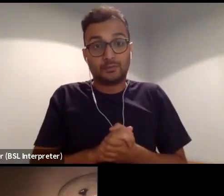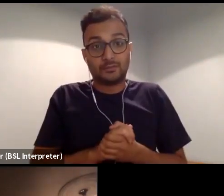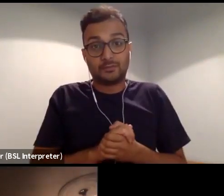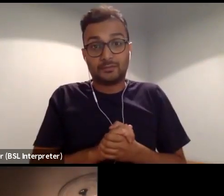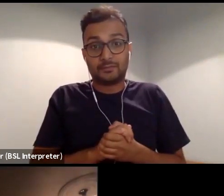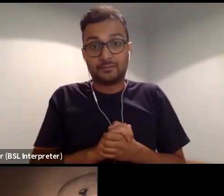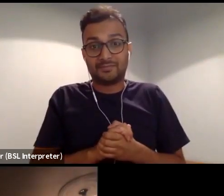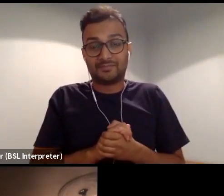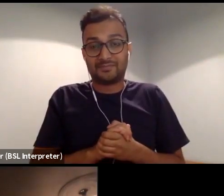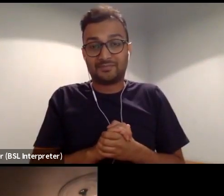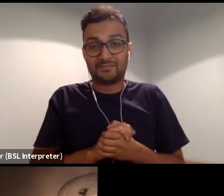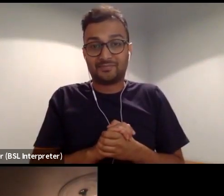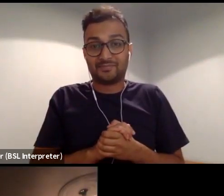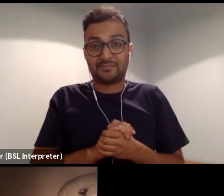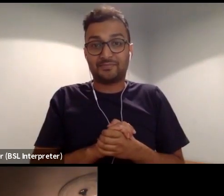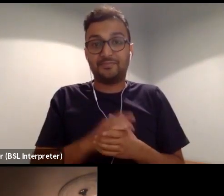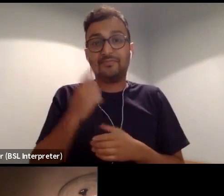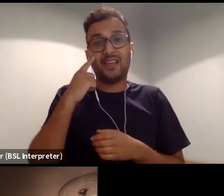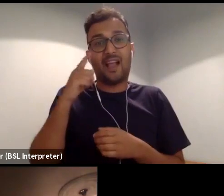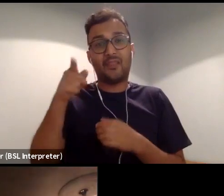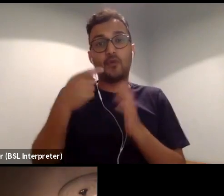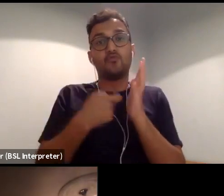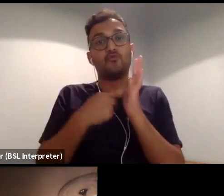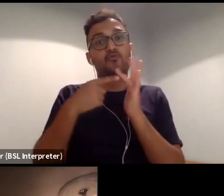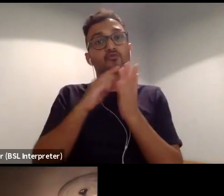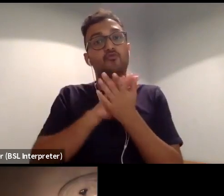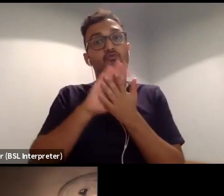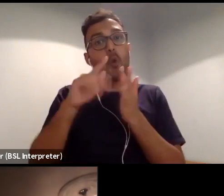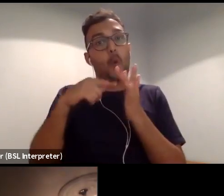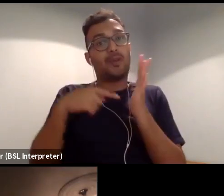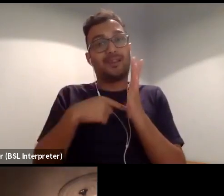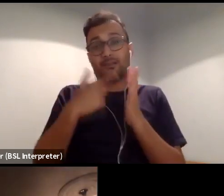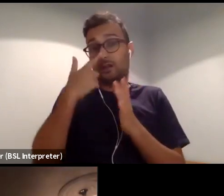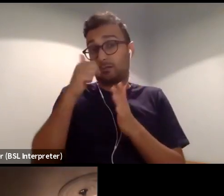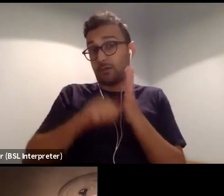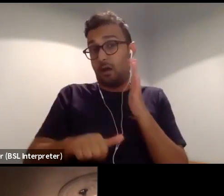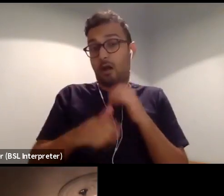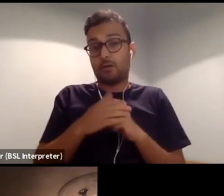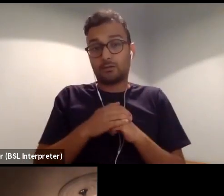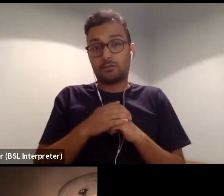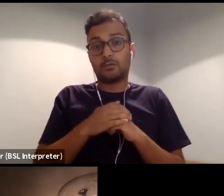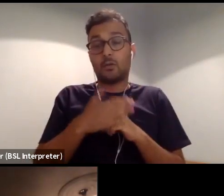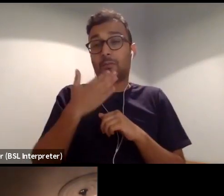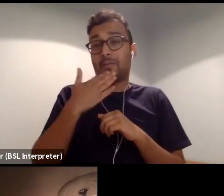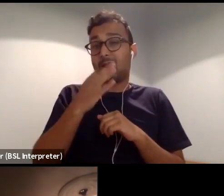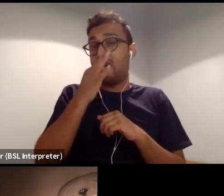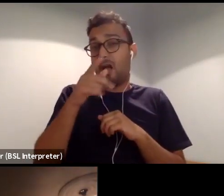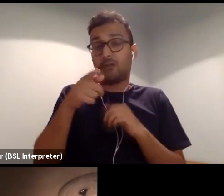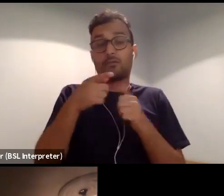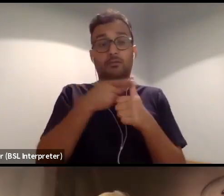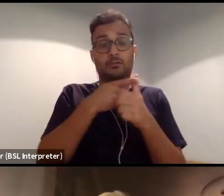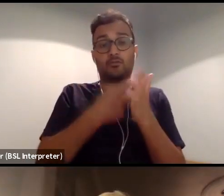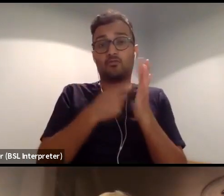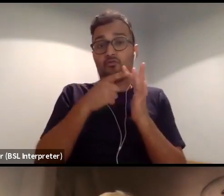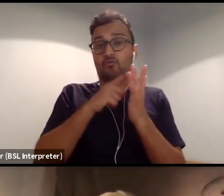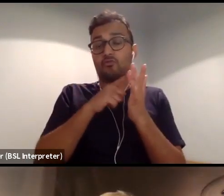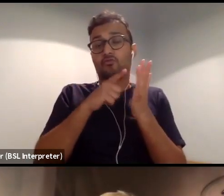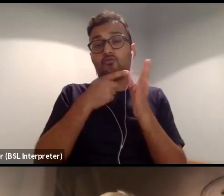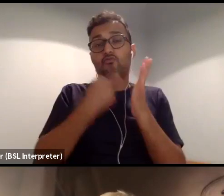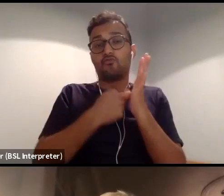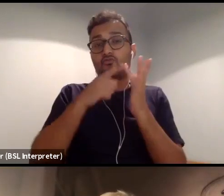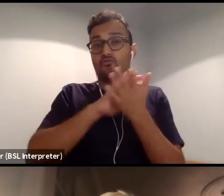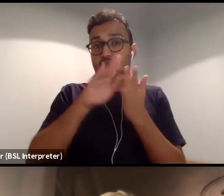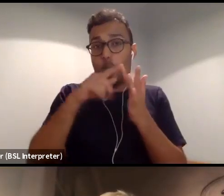I think if Rohit, you could start, if you unmute. So if I could ask Rohit, Frank,